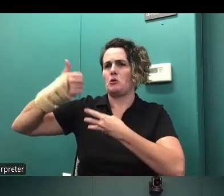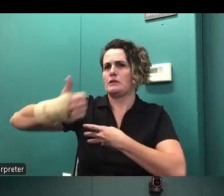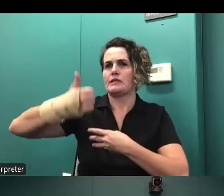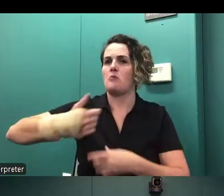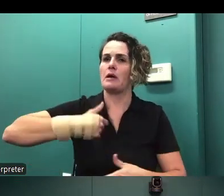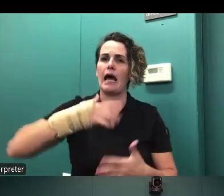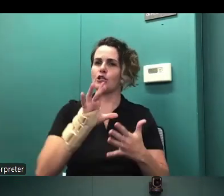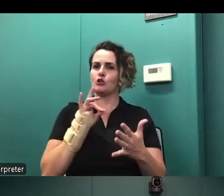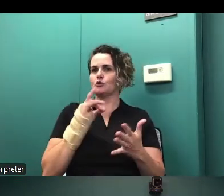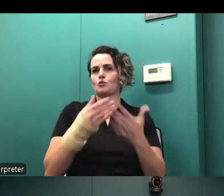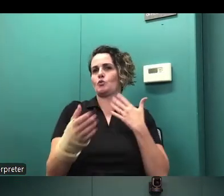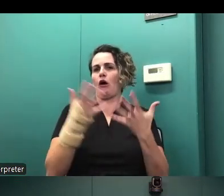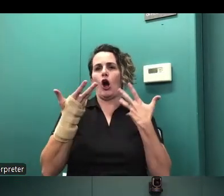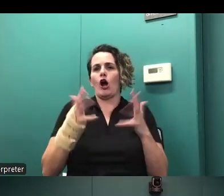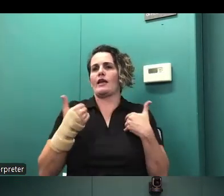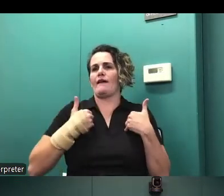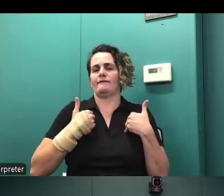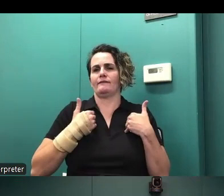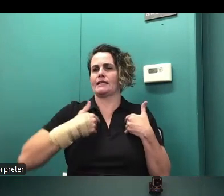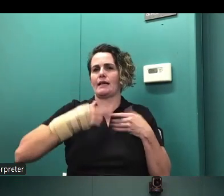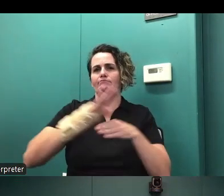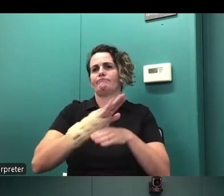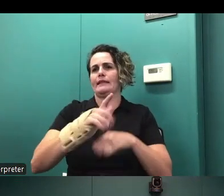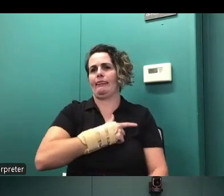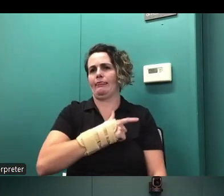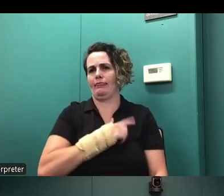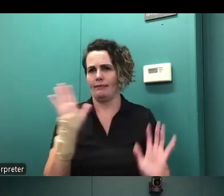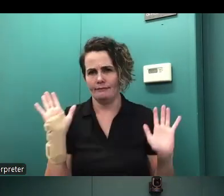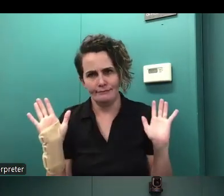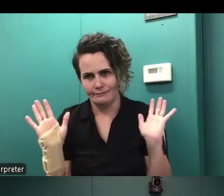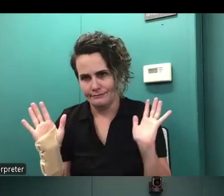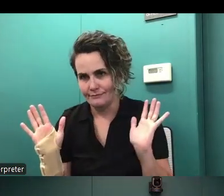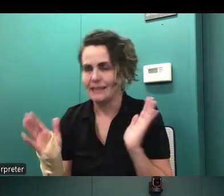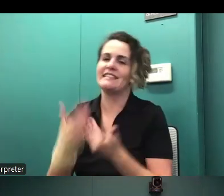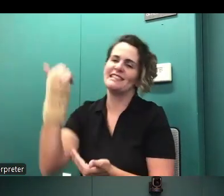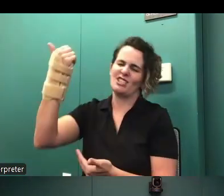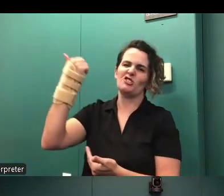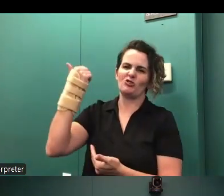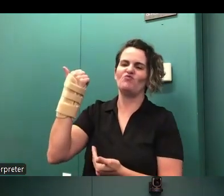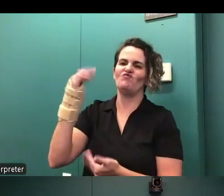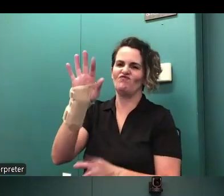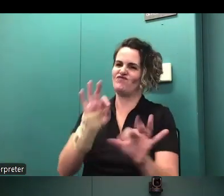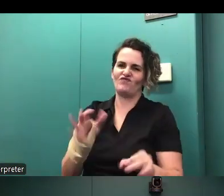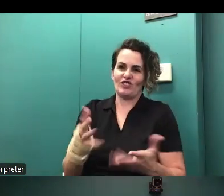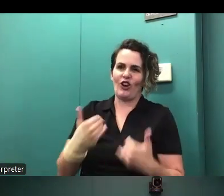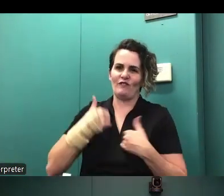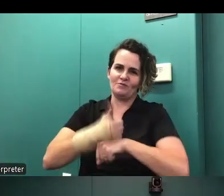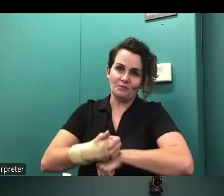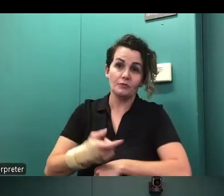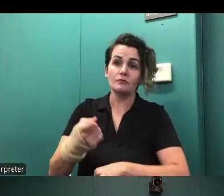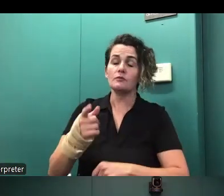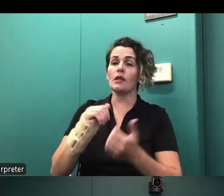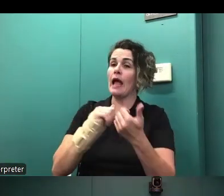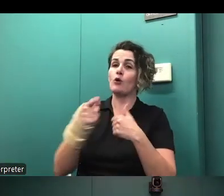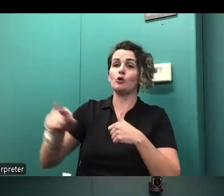just choose what's already there because I'm lazy. Yeah. That's It's easier. So, yeah, so that's just how you customize your